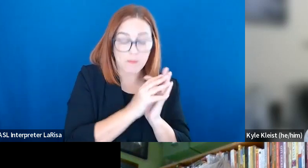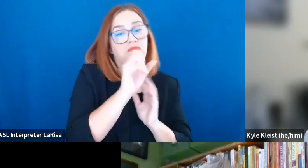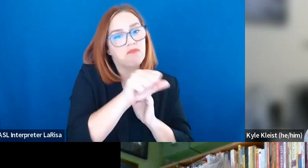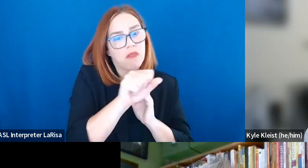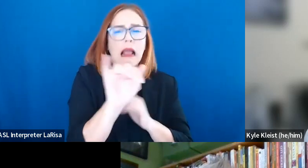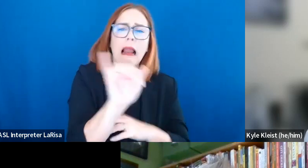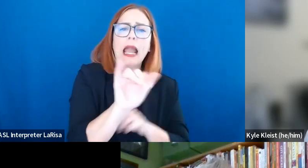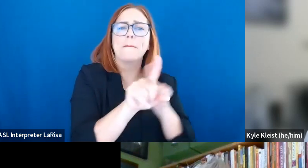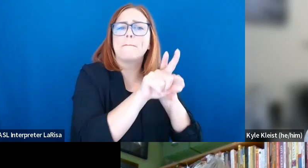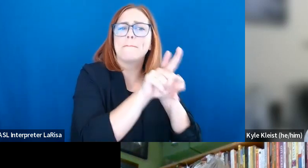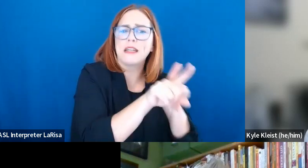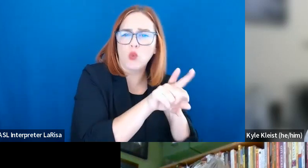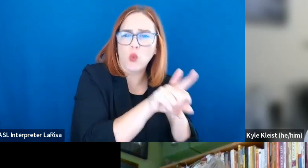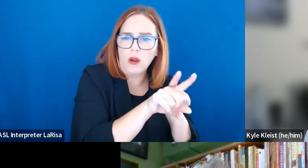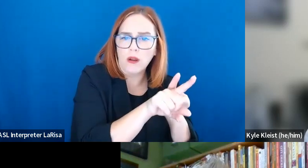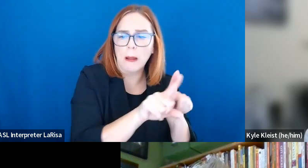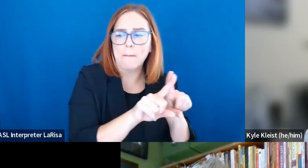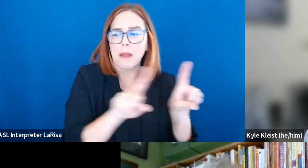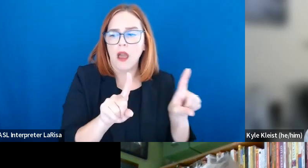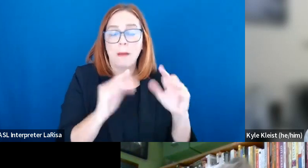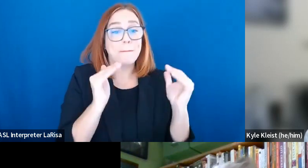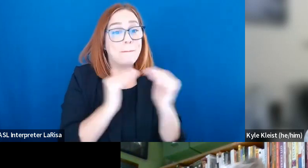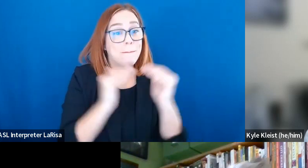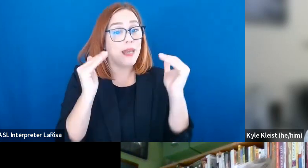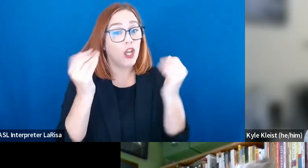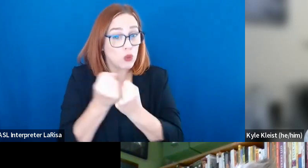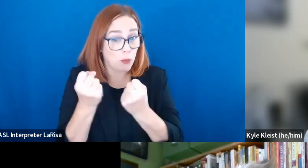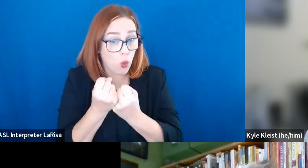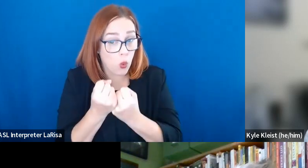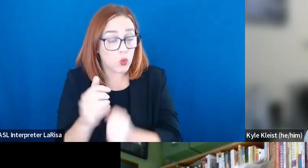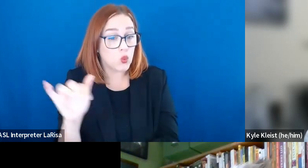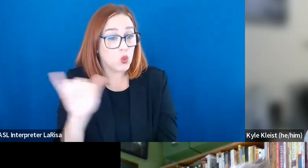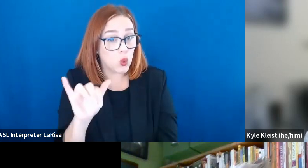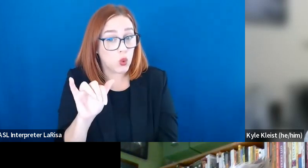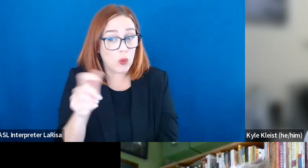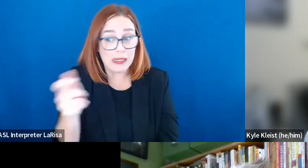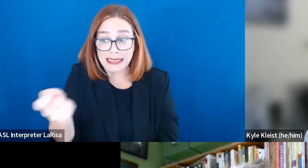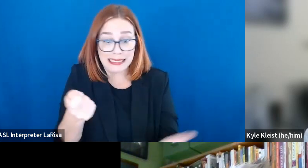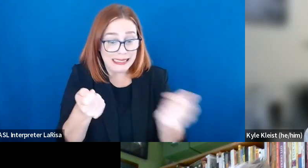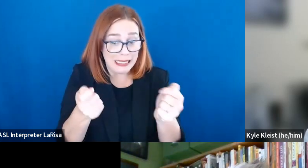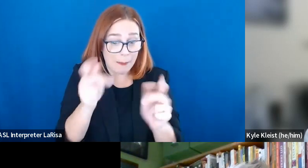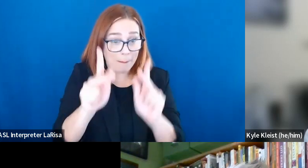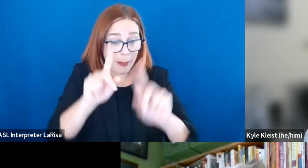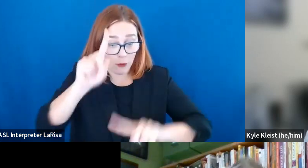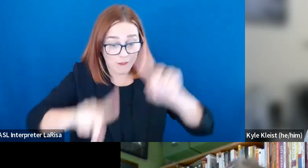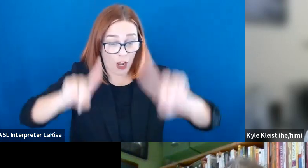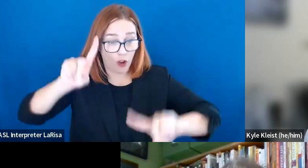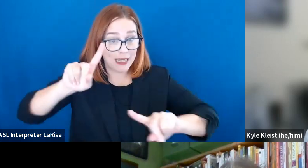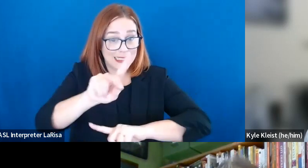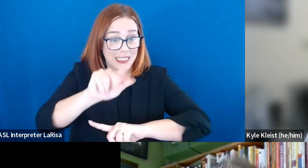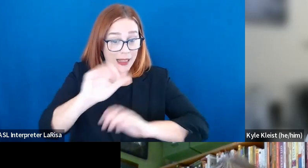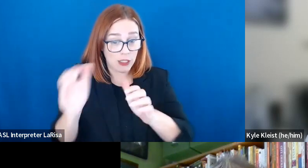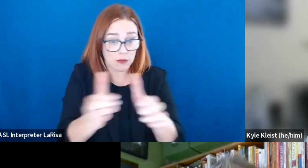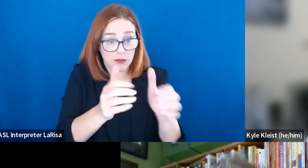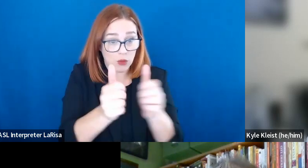or people getting, but it's peer support too. I mean, it's bringing together people with various disabilities. So we make sure